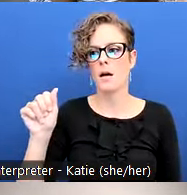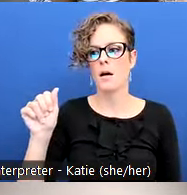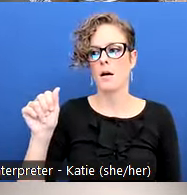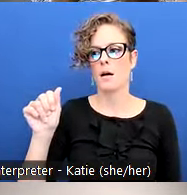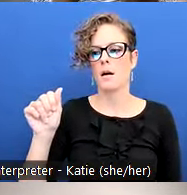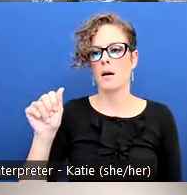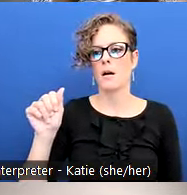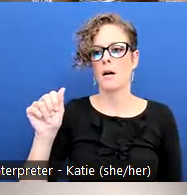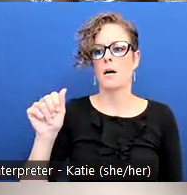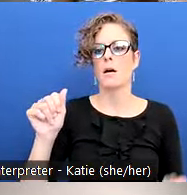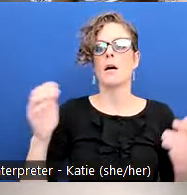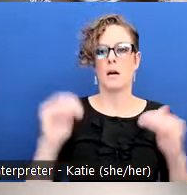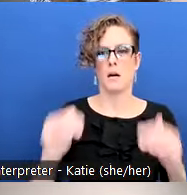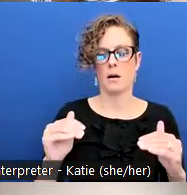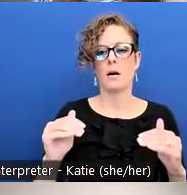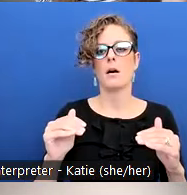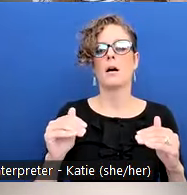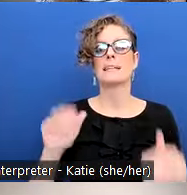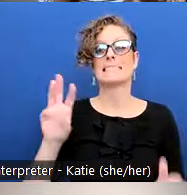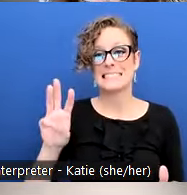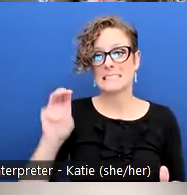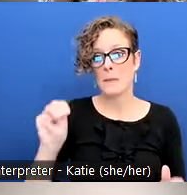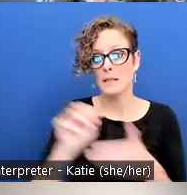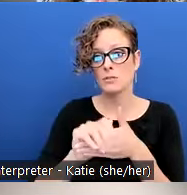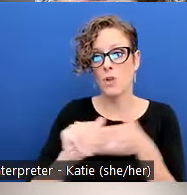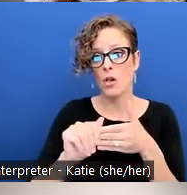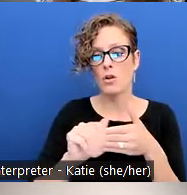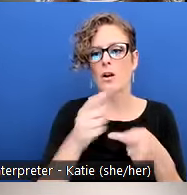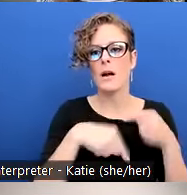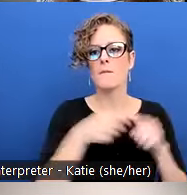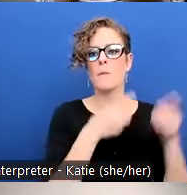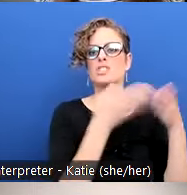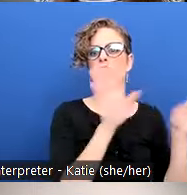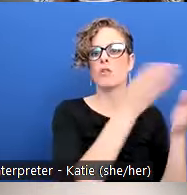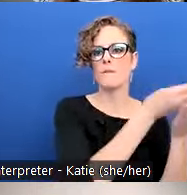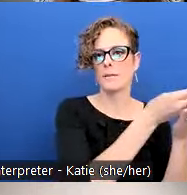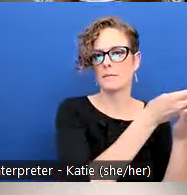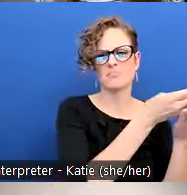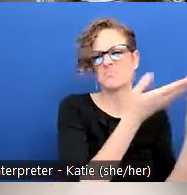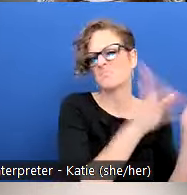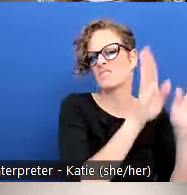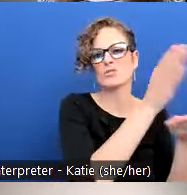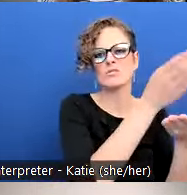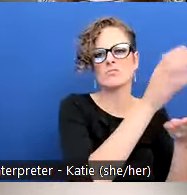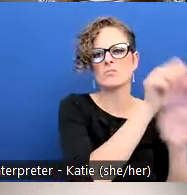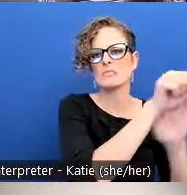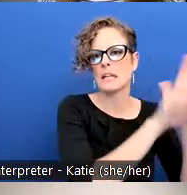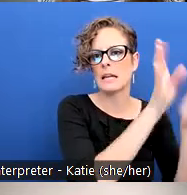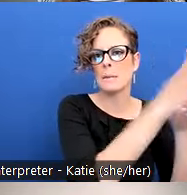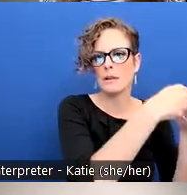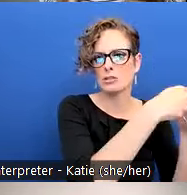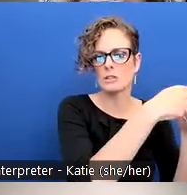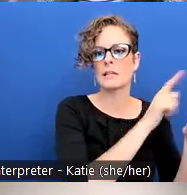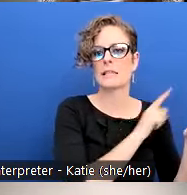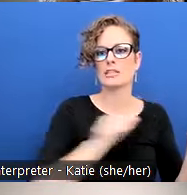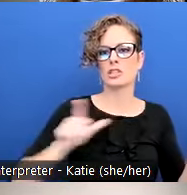came from the general fund. And the general fund is just the general state budget. It's the money that the legislature